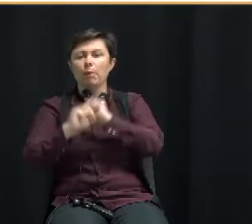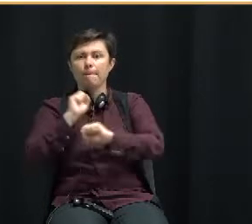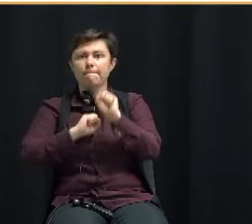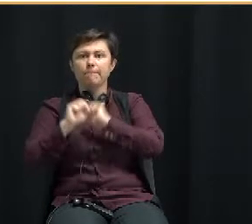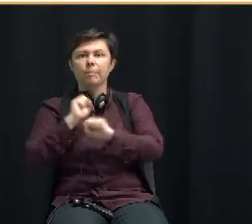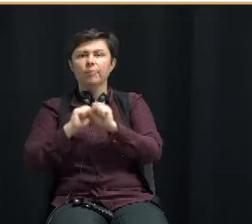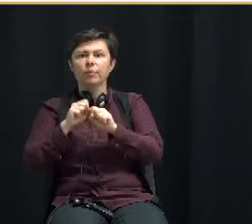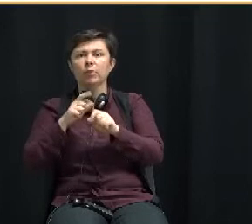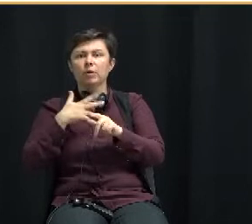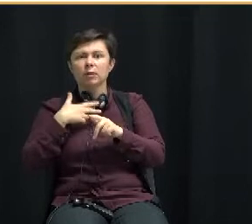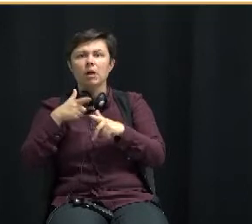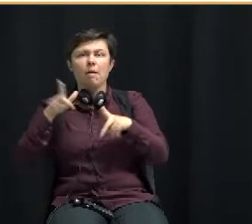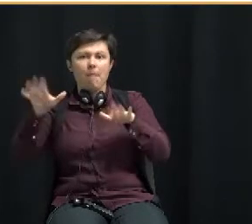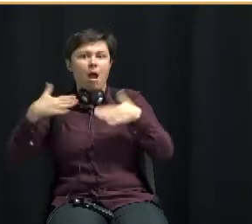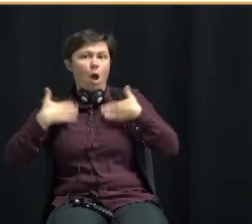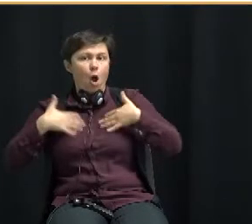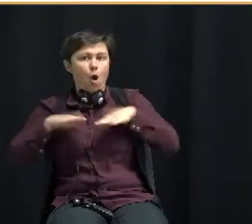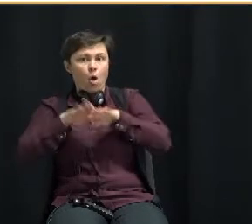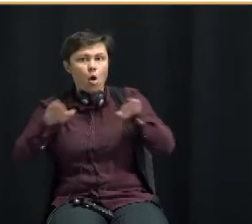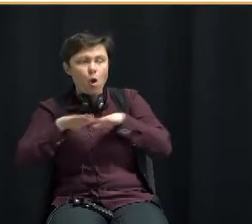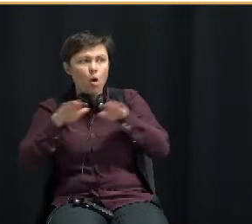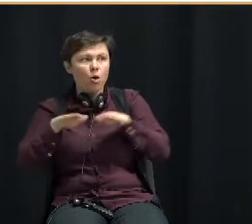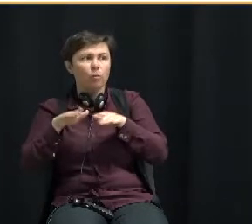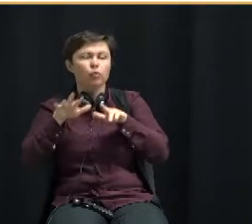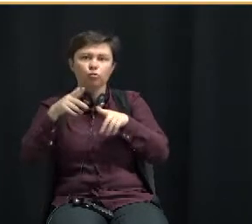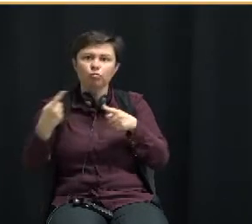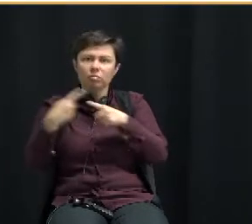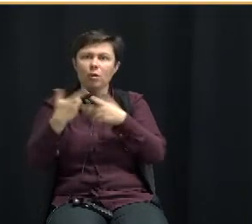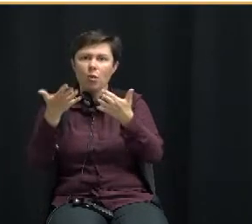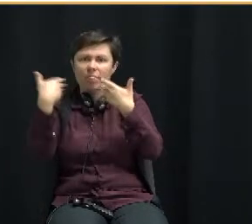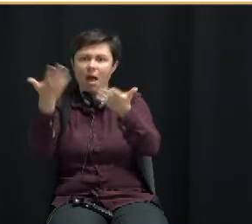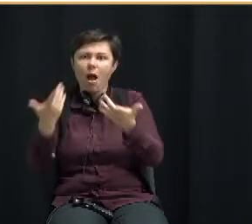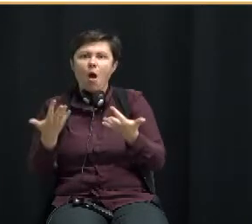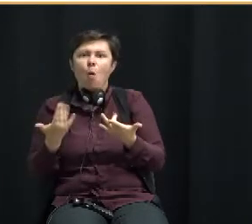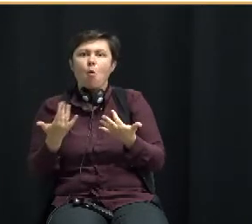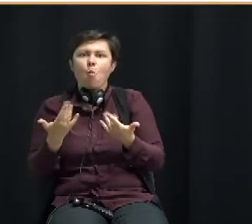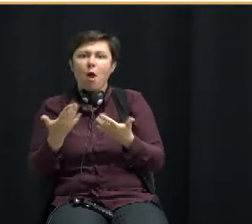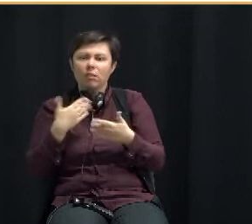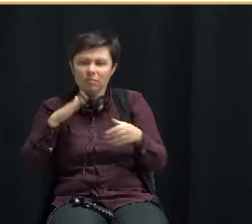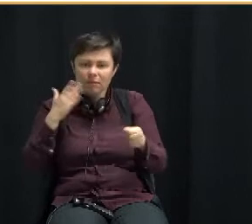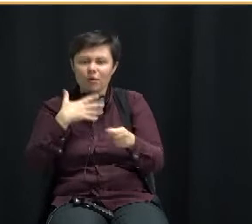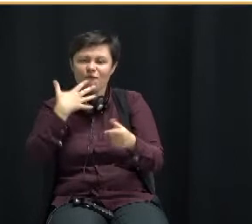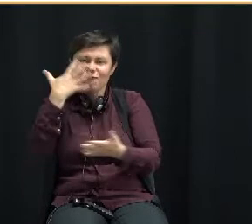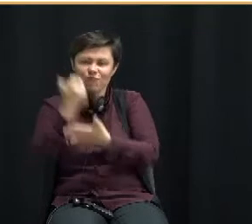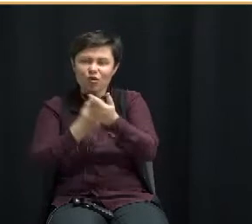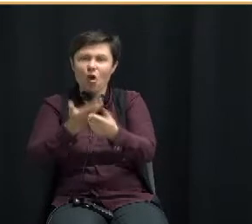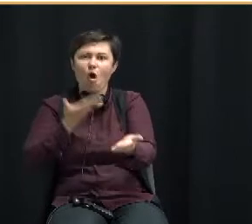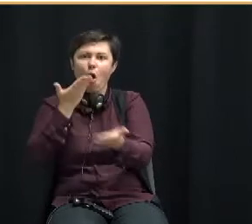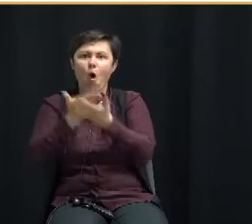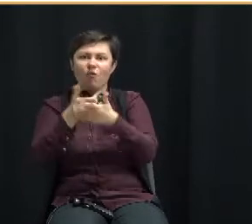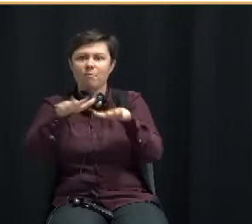with disabilities swimming pool with many different facilities to use